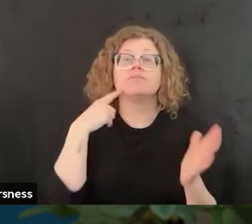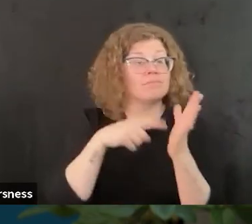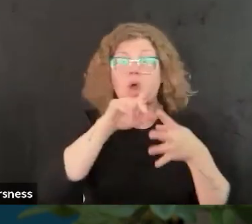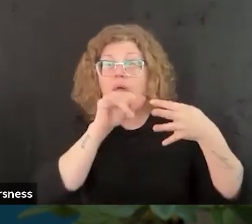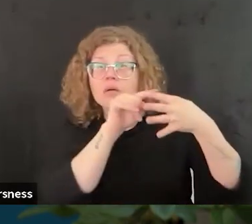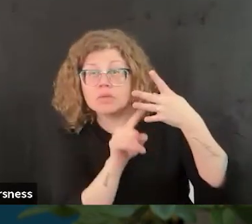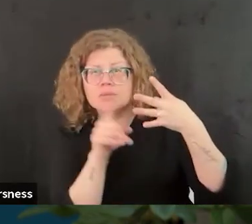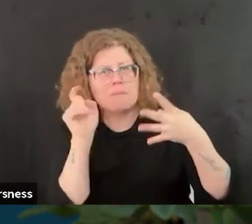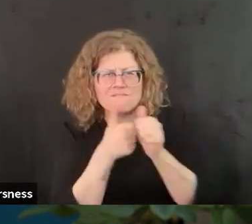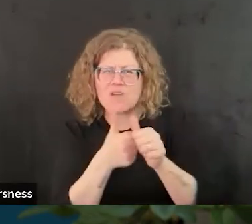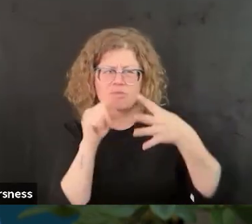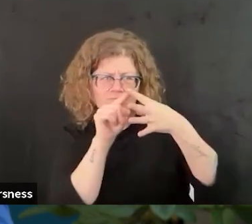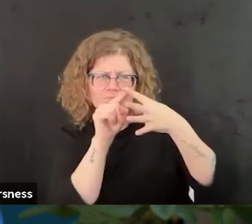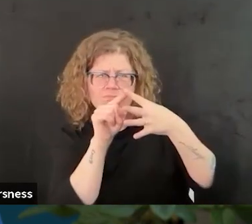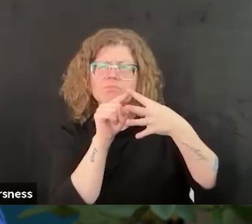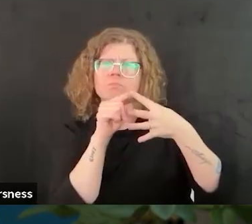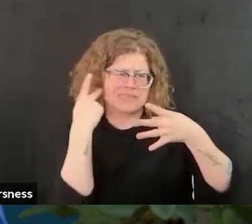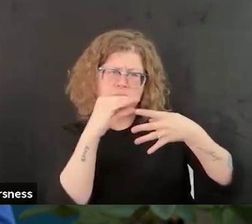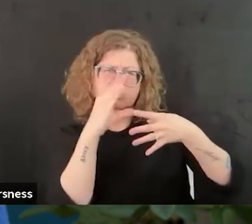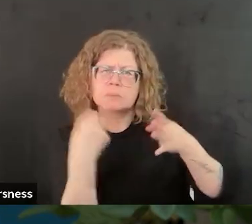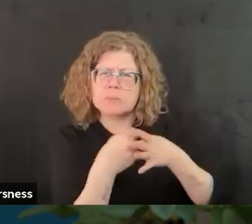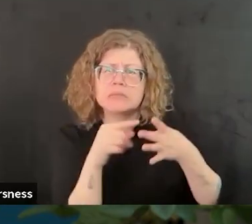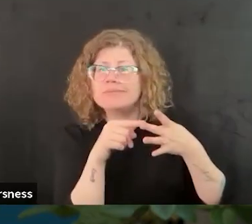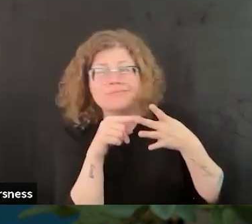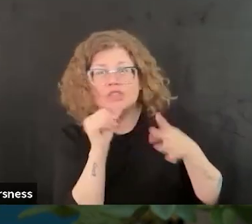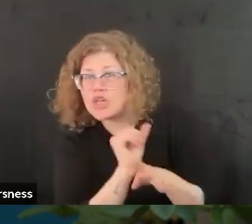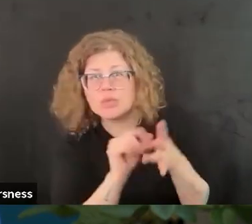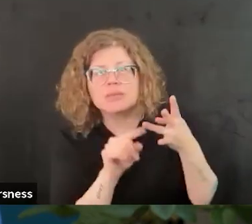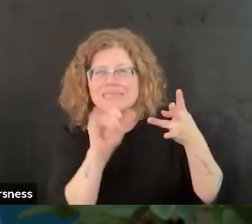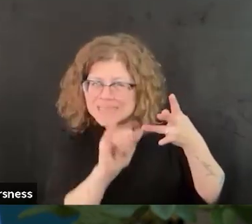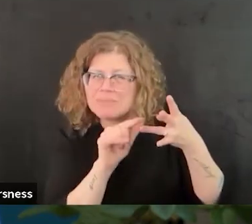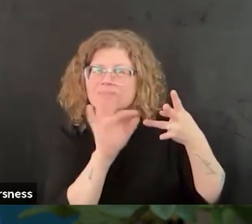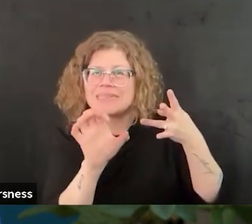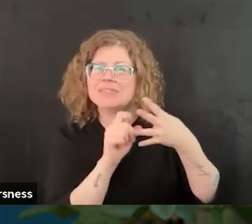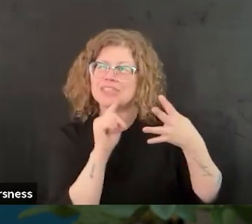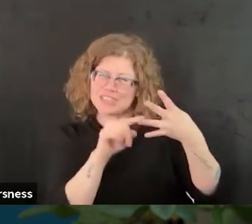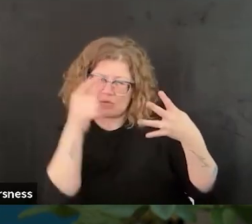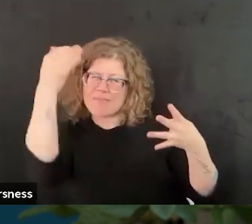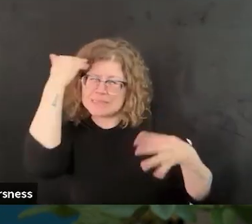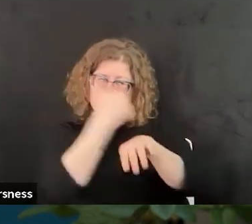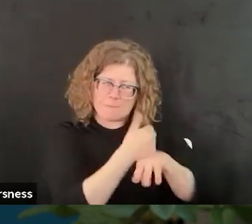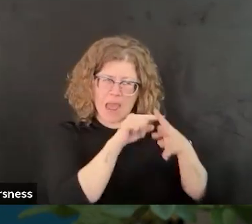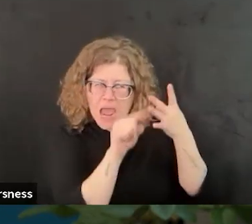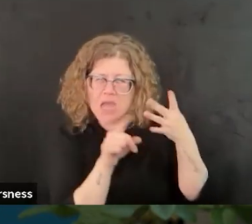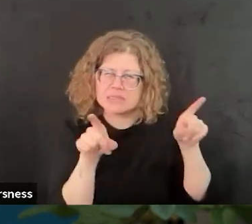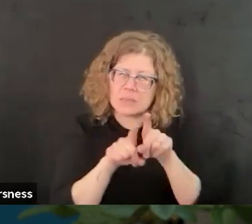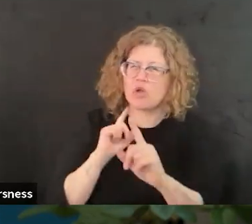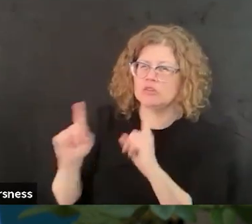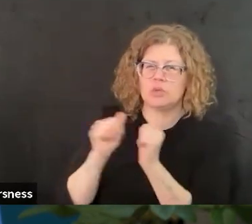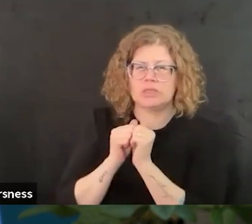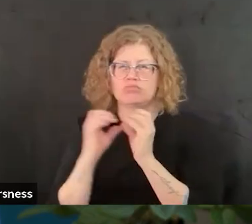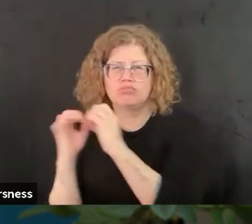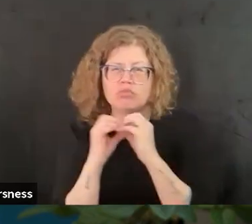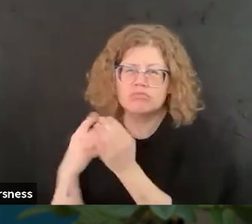but this one probably has a little bit of flexibility in it, and identifying and talking about those earlier so that they have that in the back of their mind, so